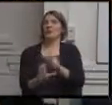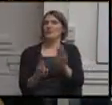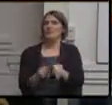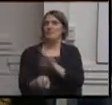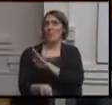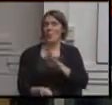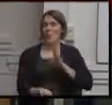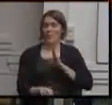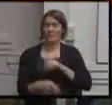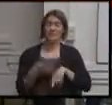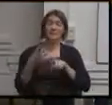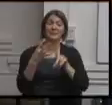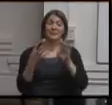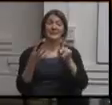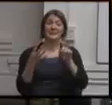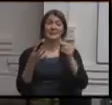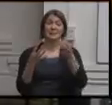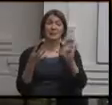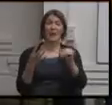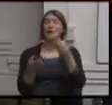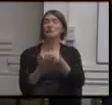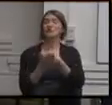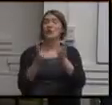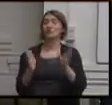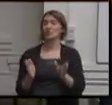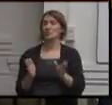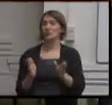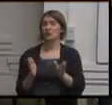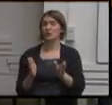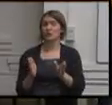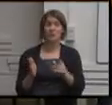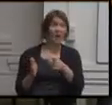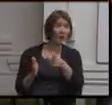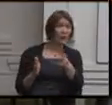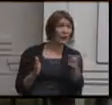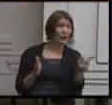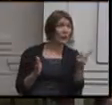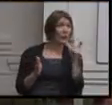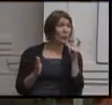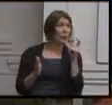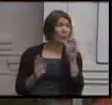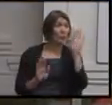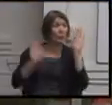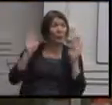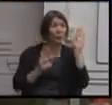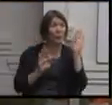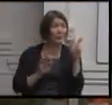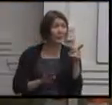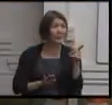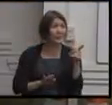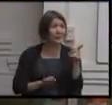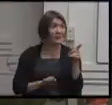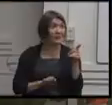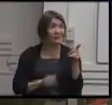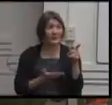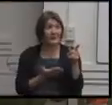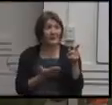And Dick DeGray, treasurer. Do any other board members who are in the audience want to introduce themselves?